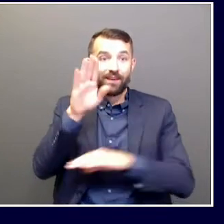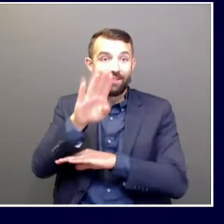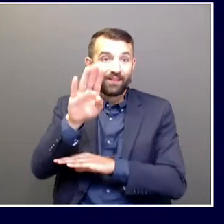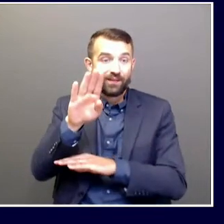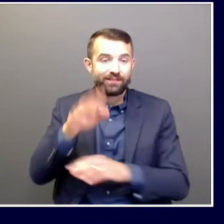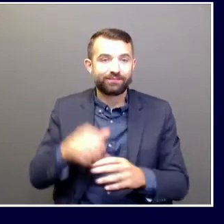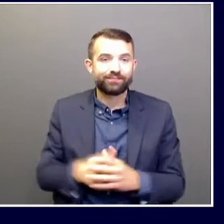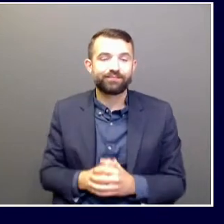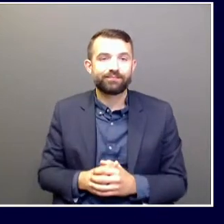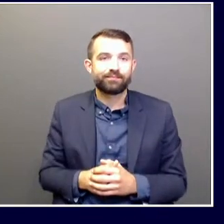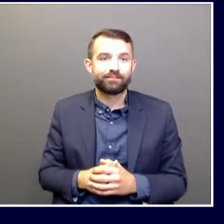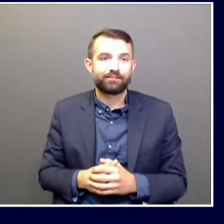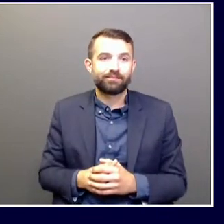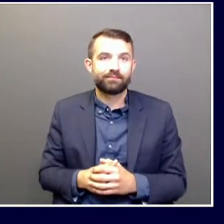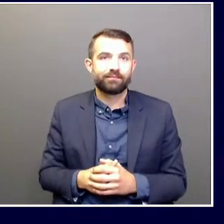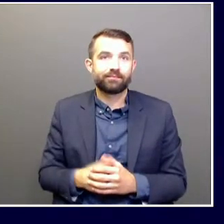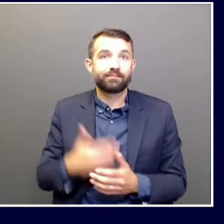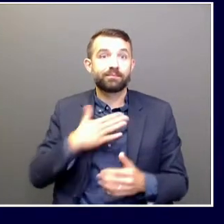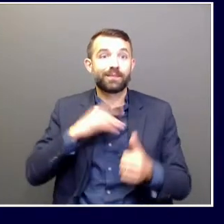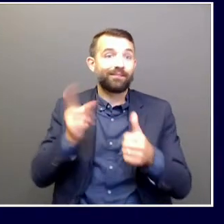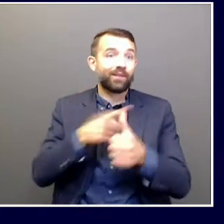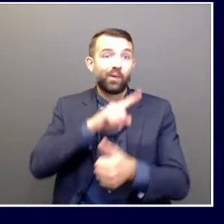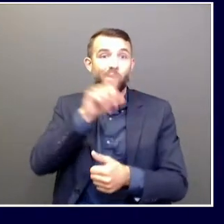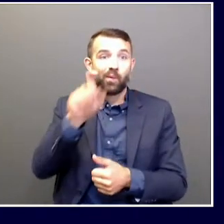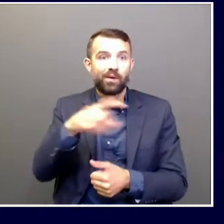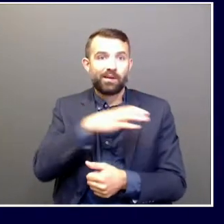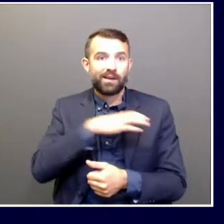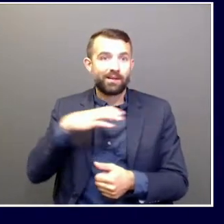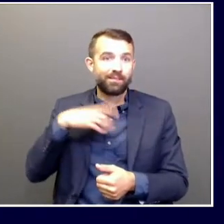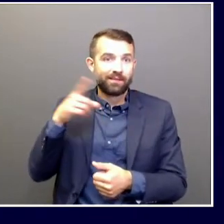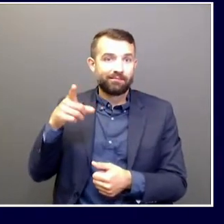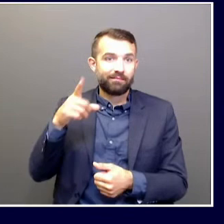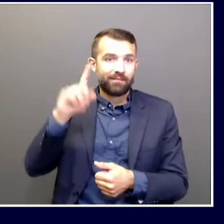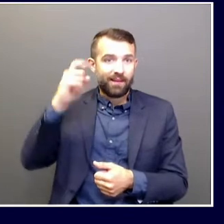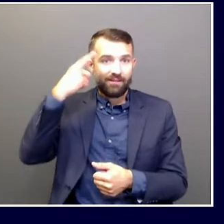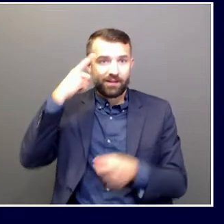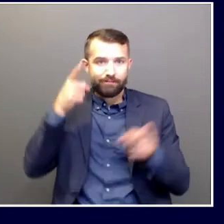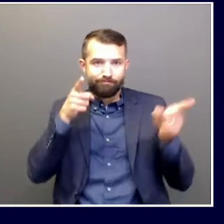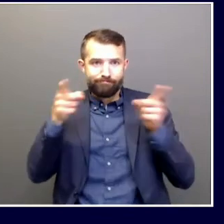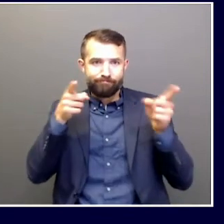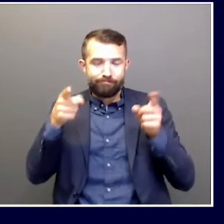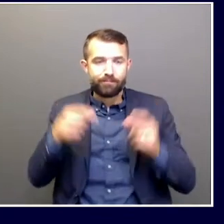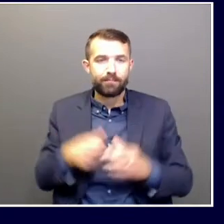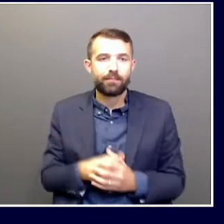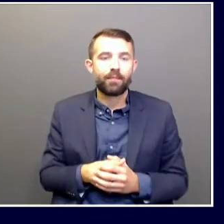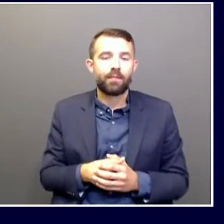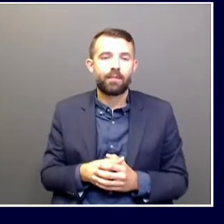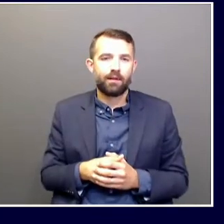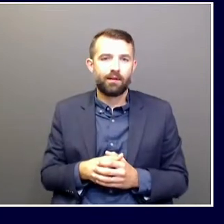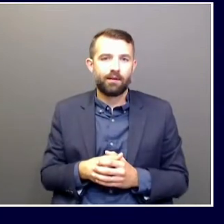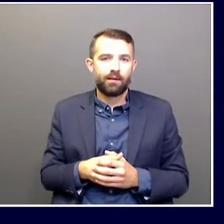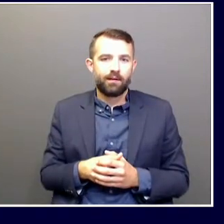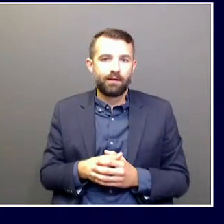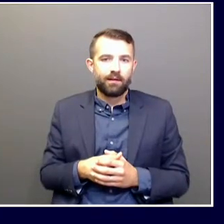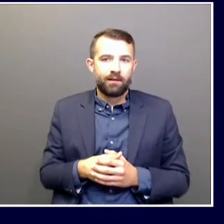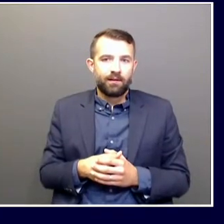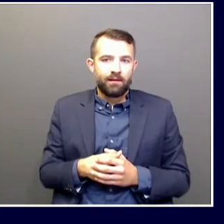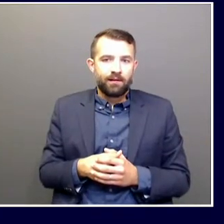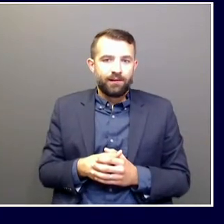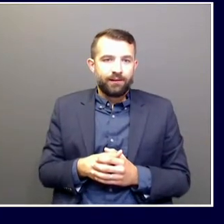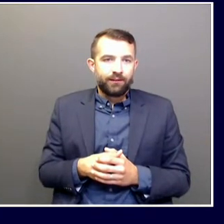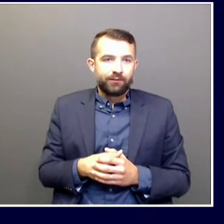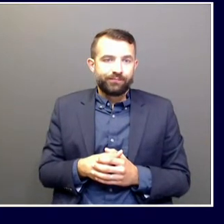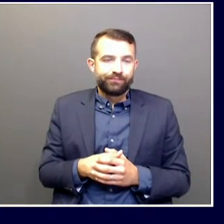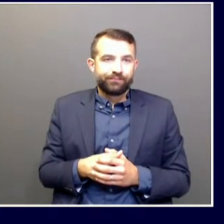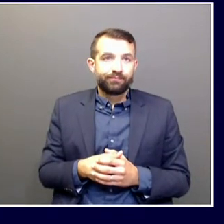either for Commissioner Lambrew or Governor Mills. I read a notice from DOE